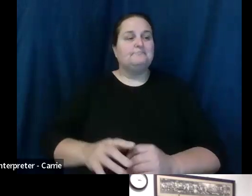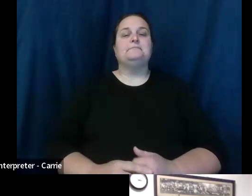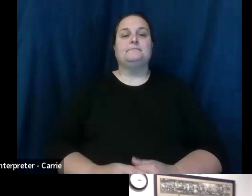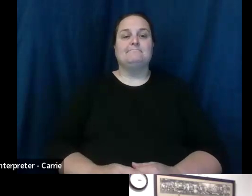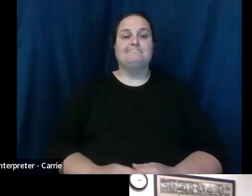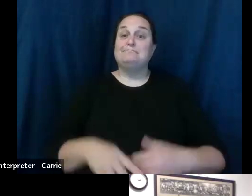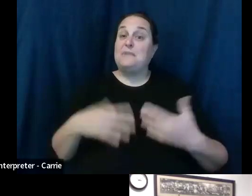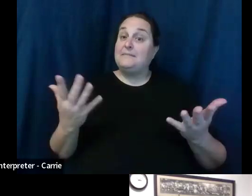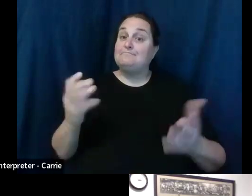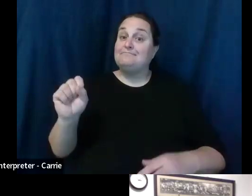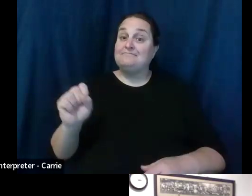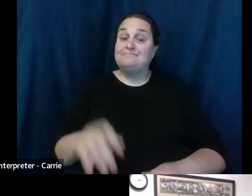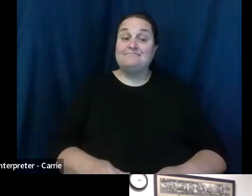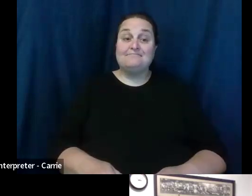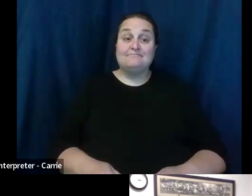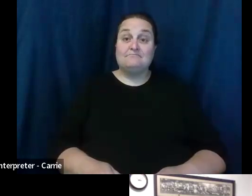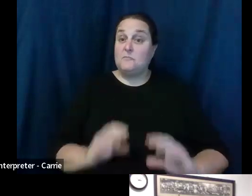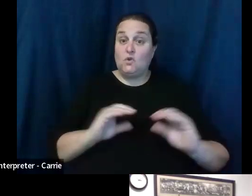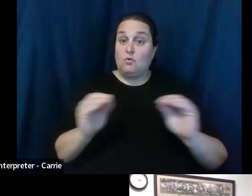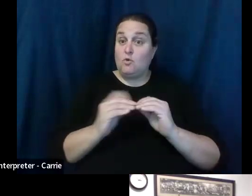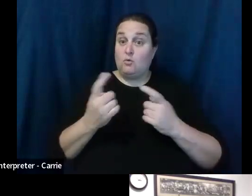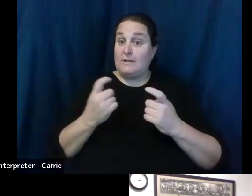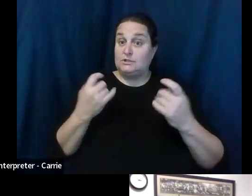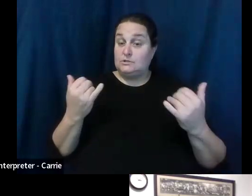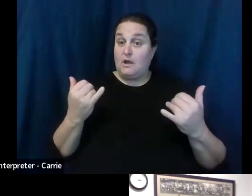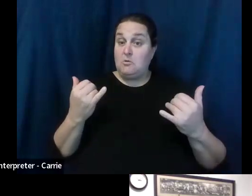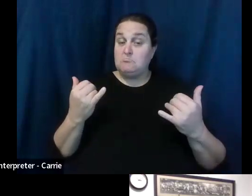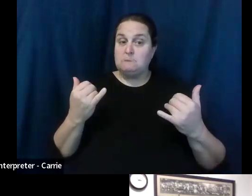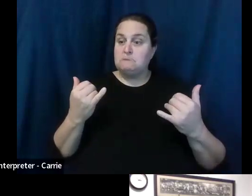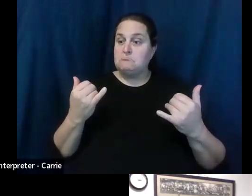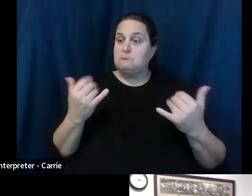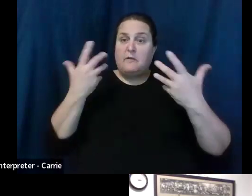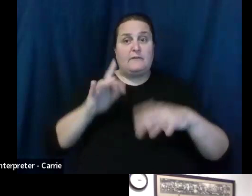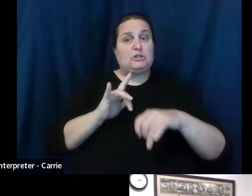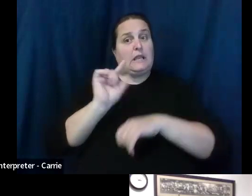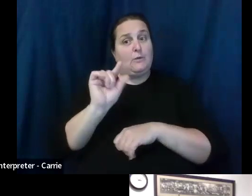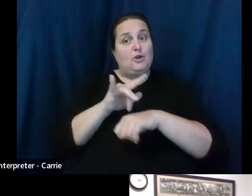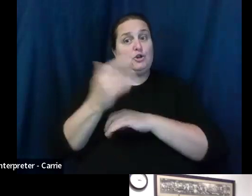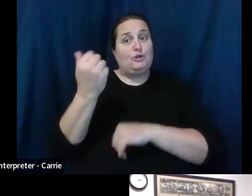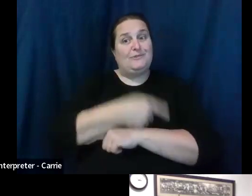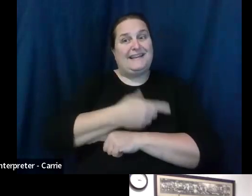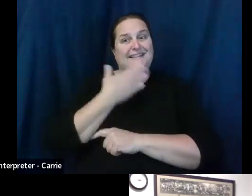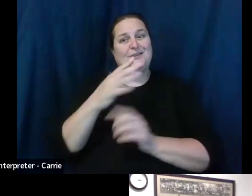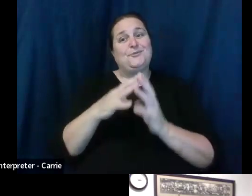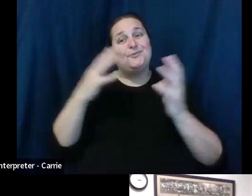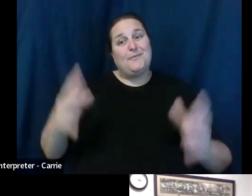But yeah, if nobody else has any questions, I can send you home a little early today. Thank you all so much.